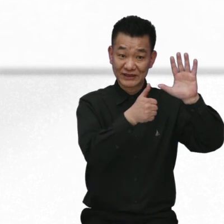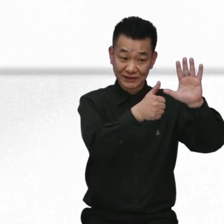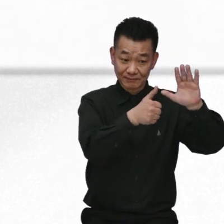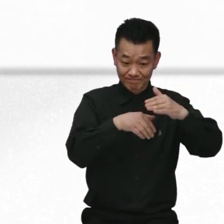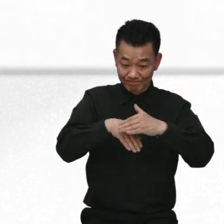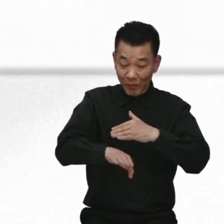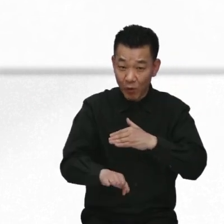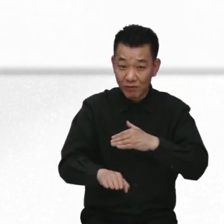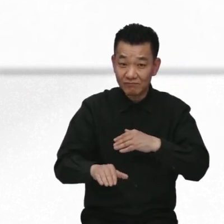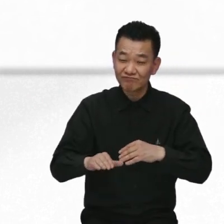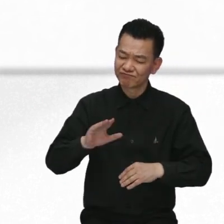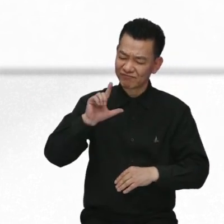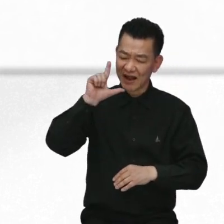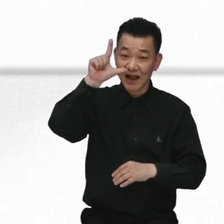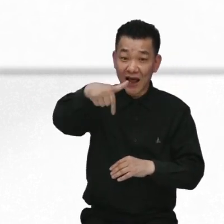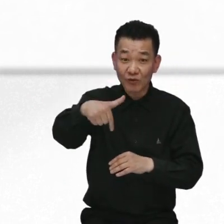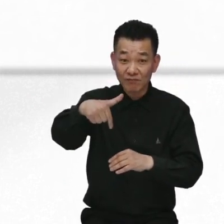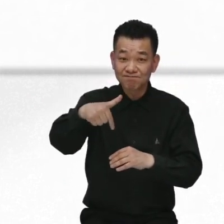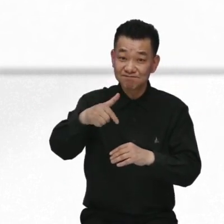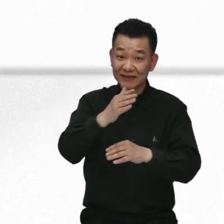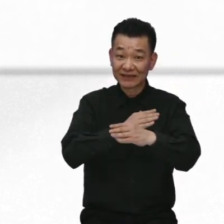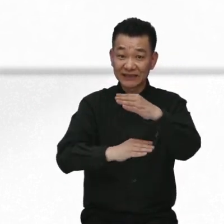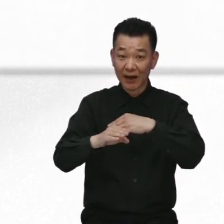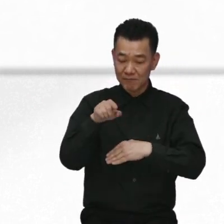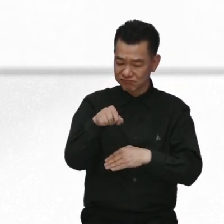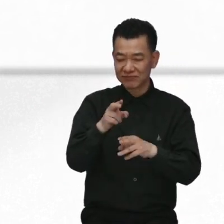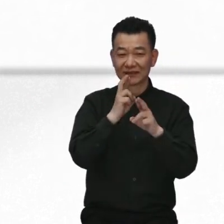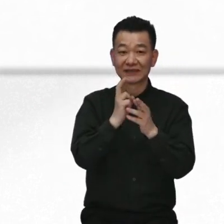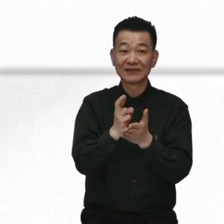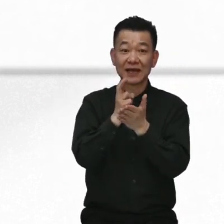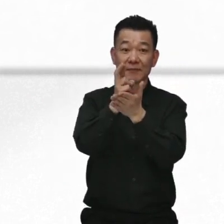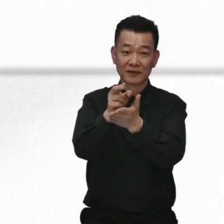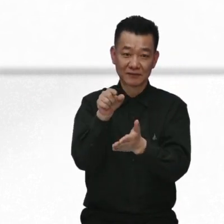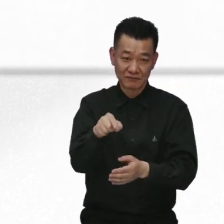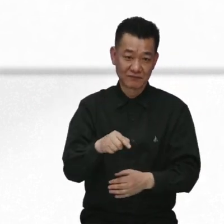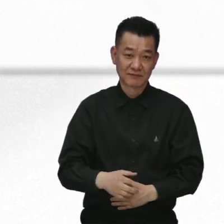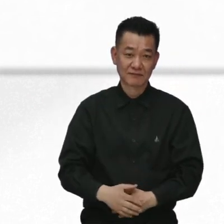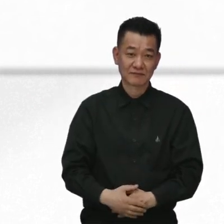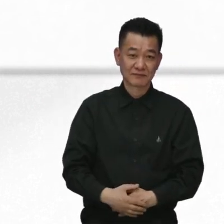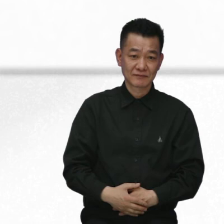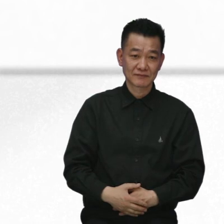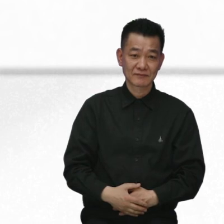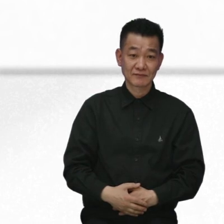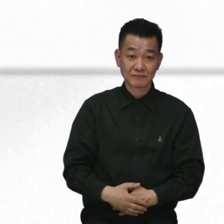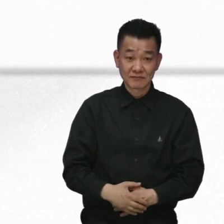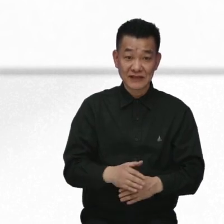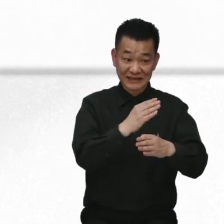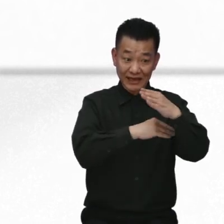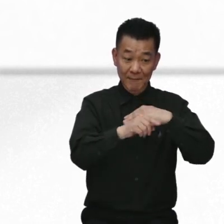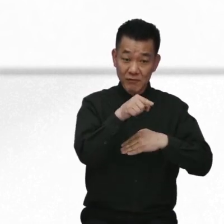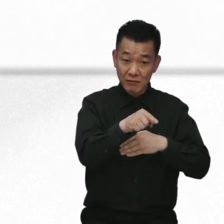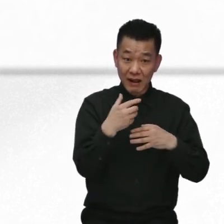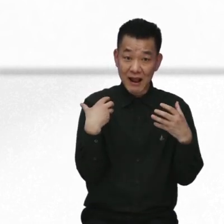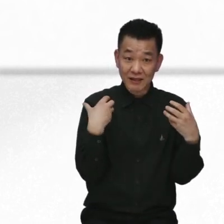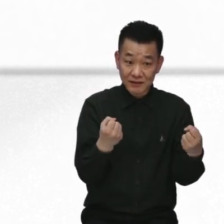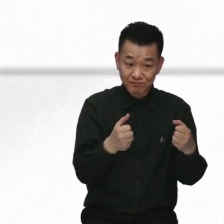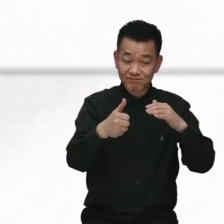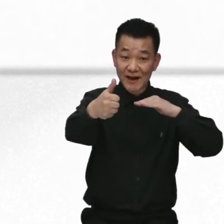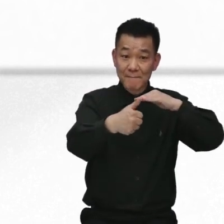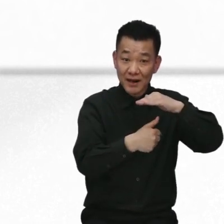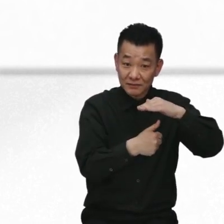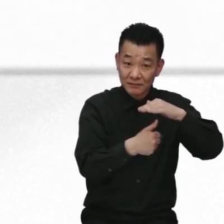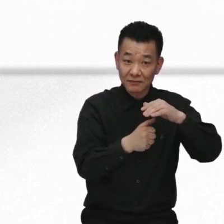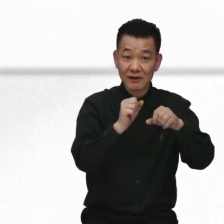Article 26. Habilitation and Rehabilitation. Persons with disabilities have the right to use